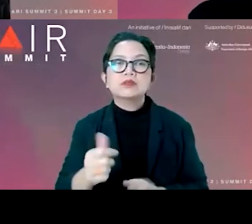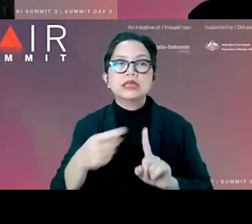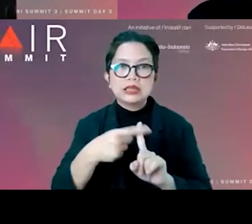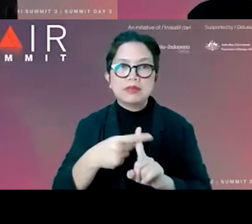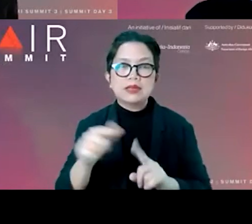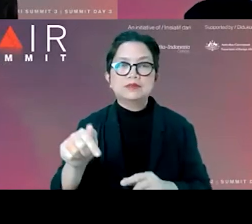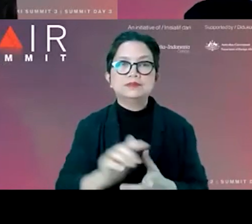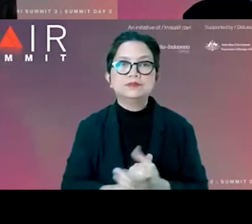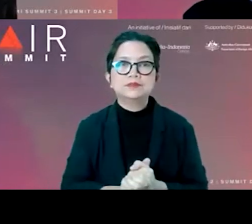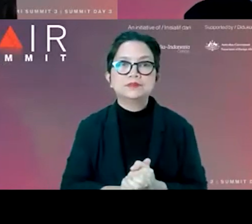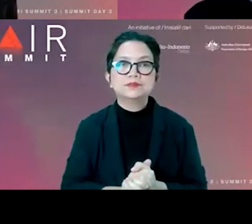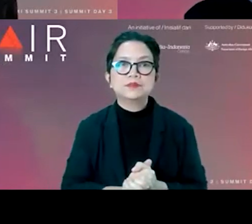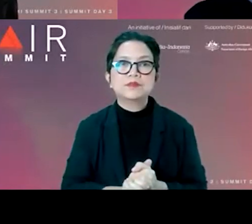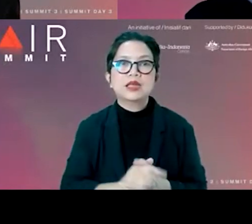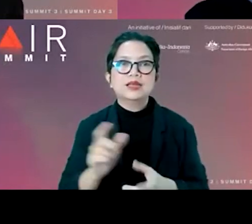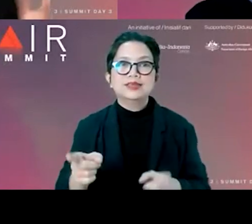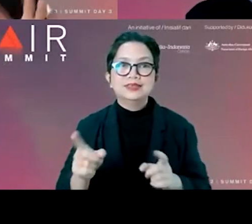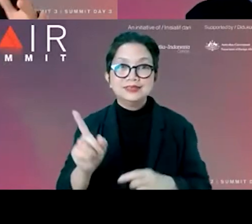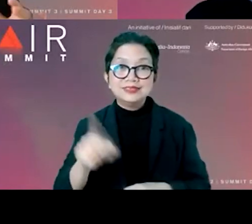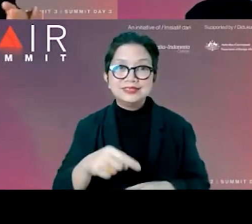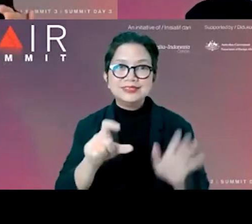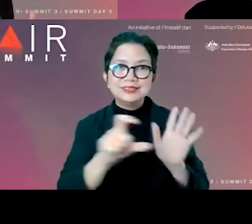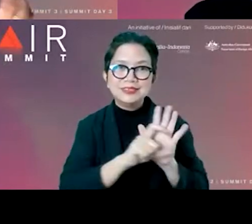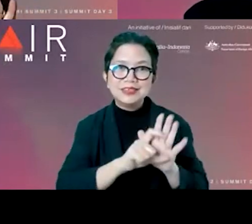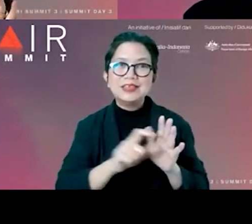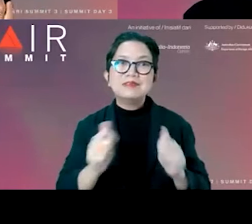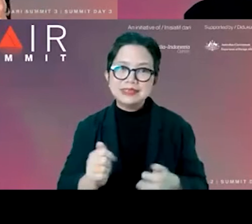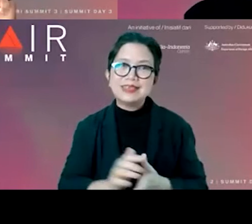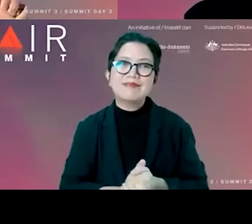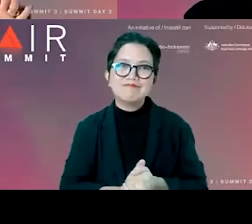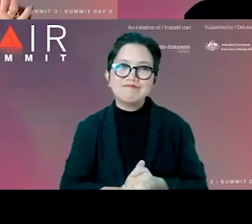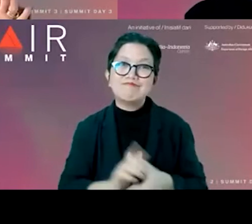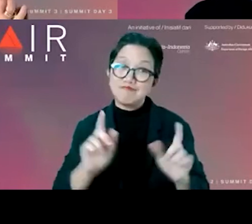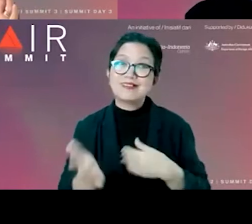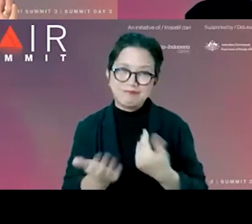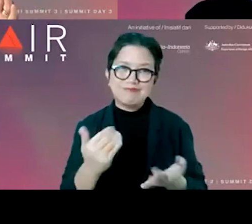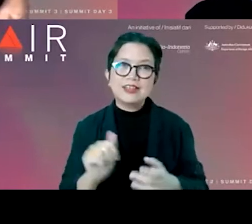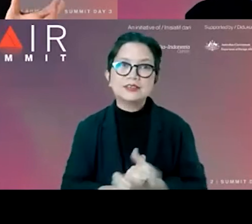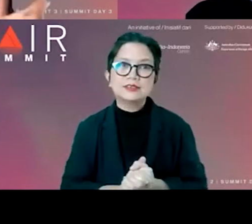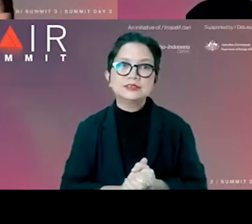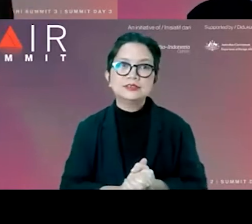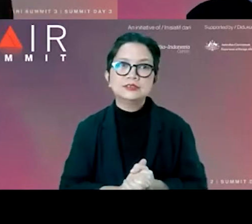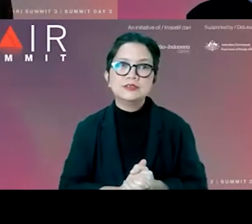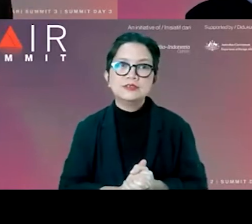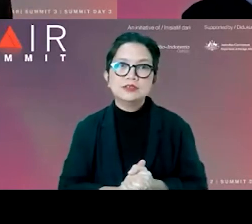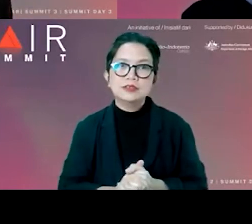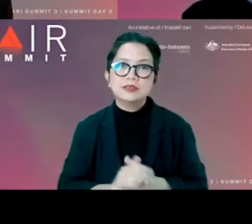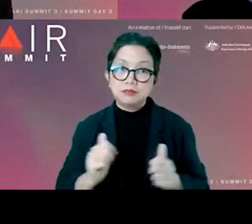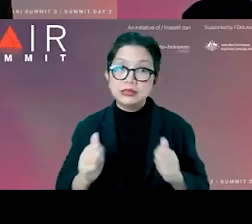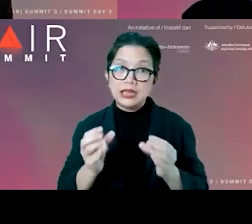again. So it is something that can be shaped to the circumstances. It's tractable, so to